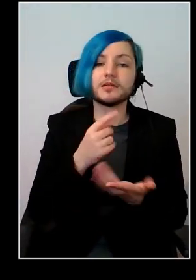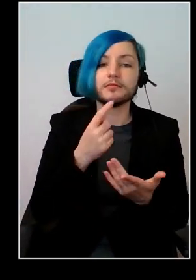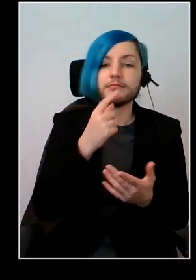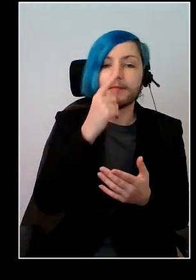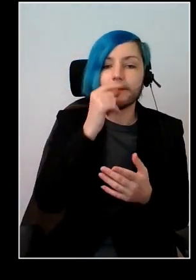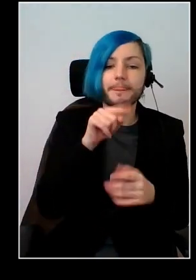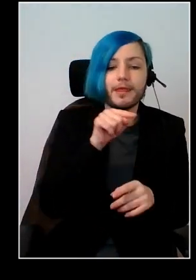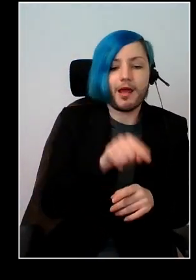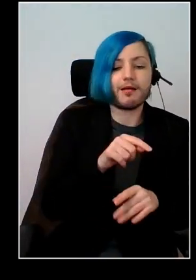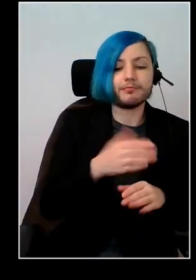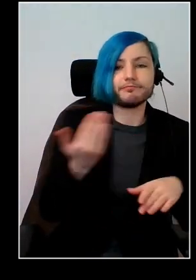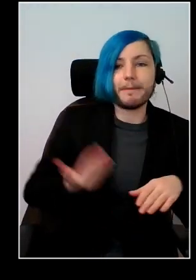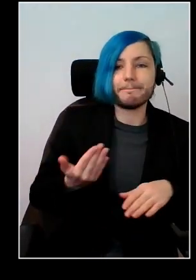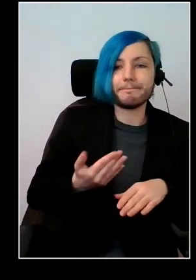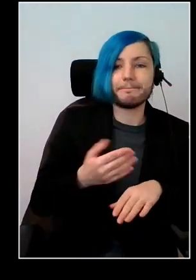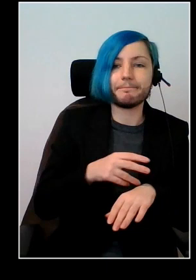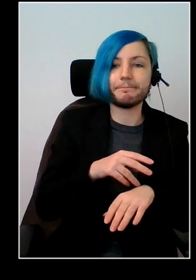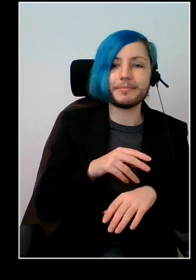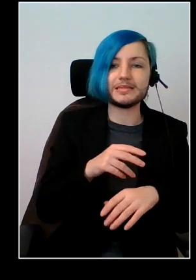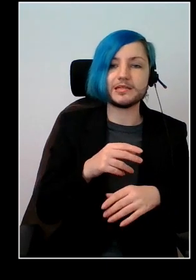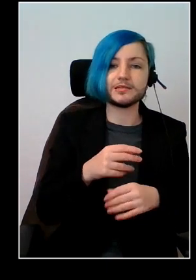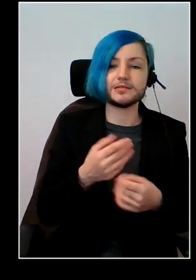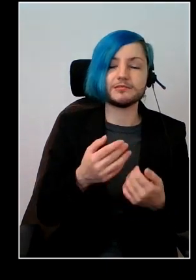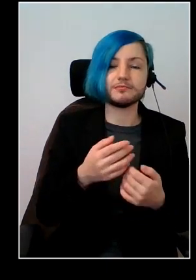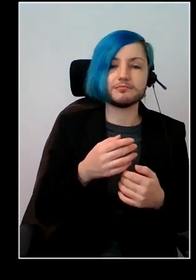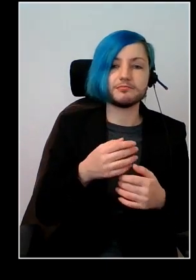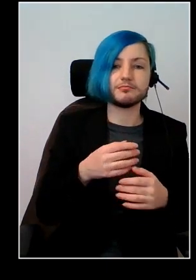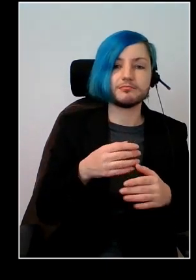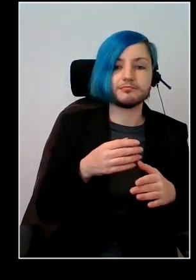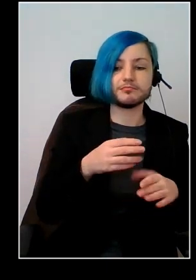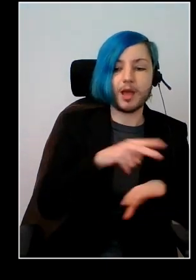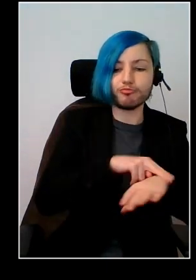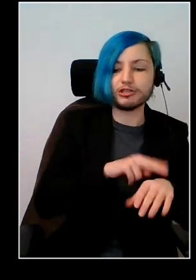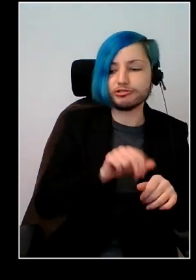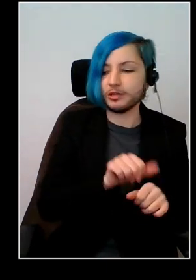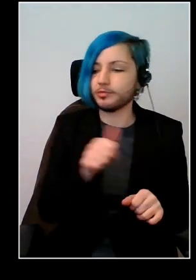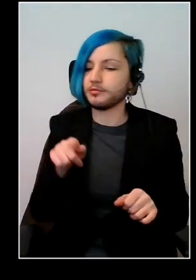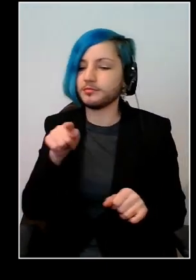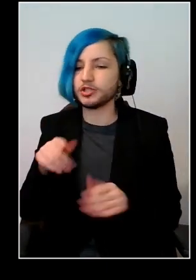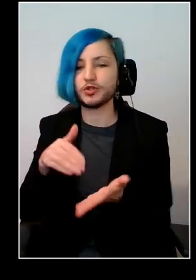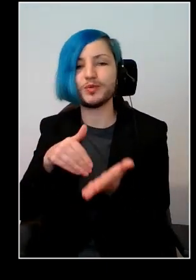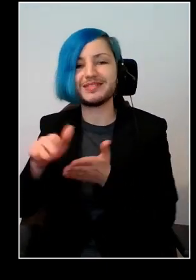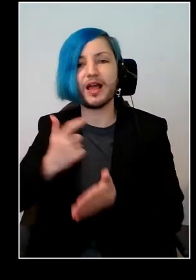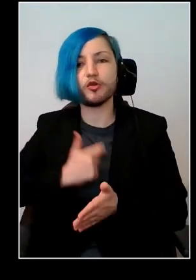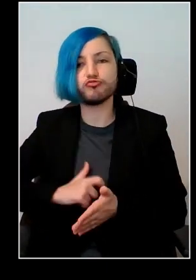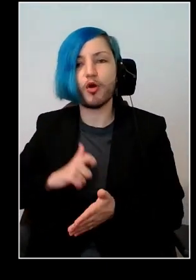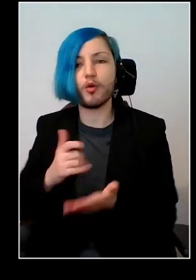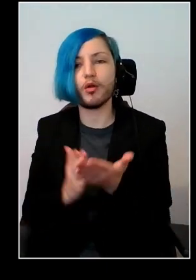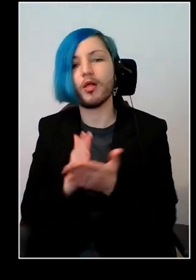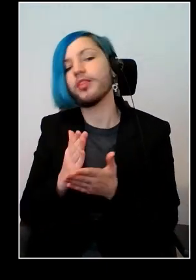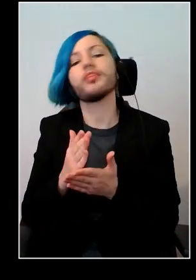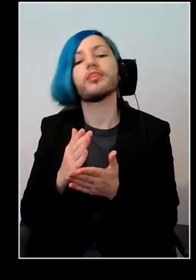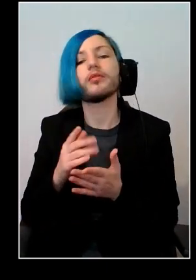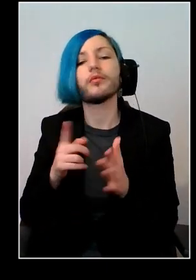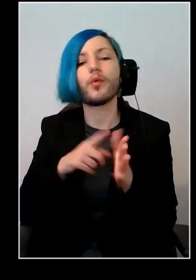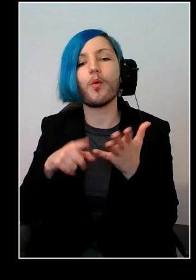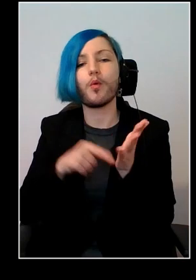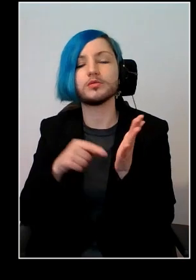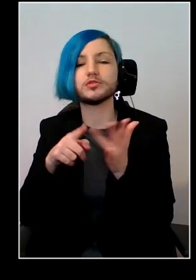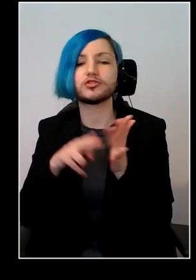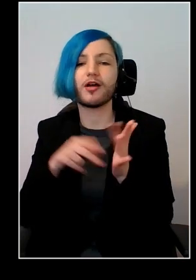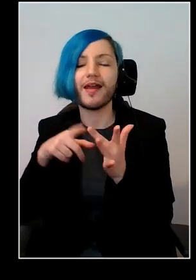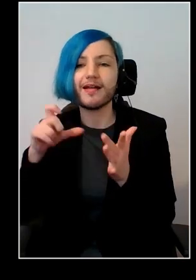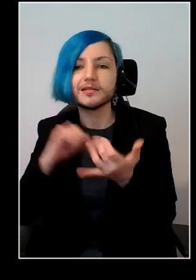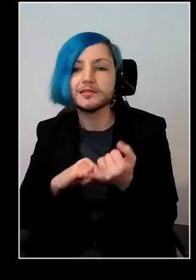automotive to a sales and engineering role in photonics. And this has been really important as it's provided me, especially as a woman who was never